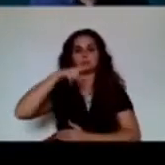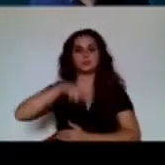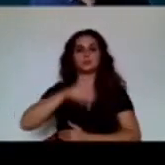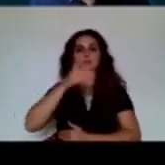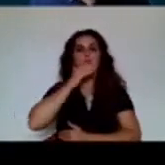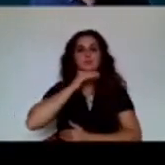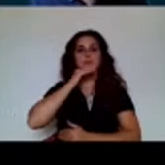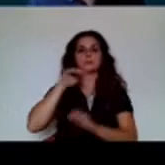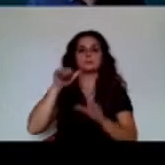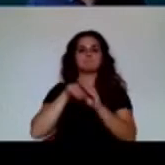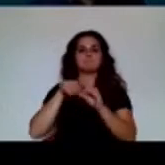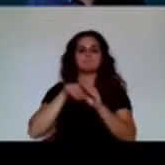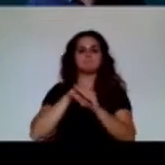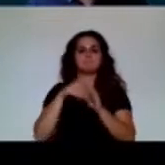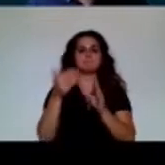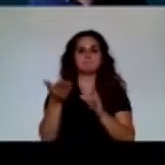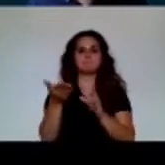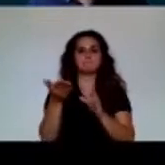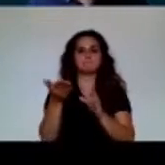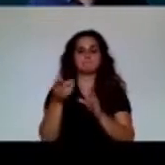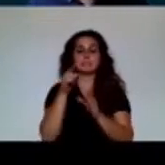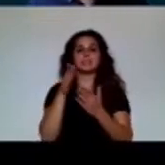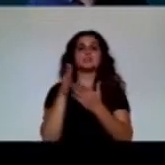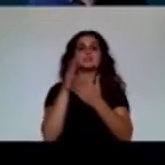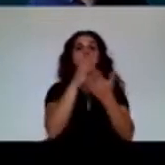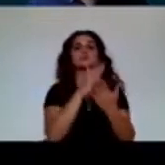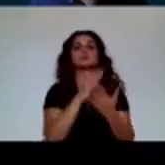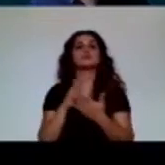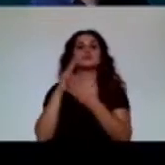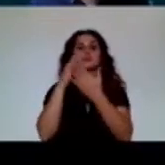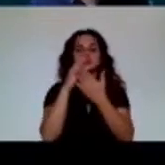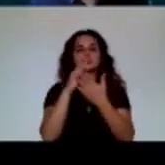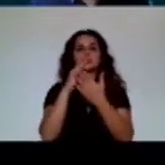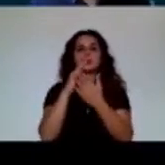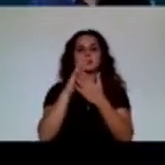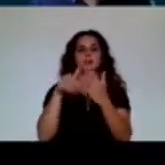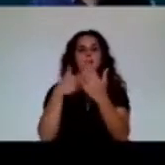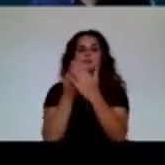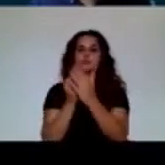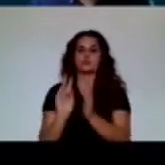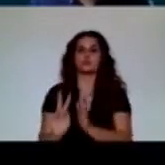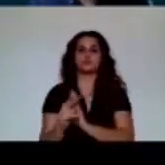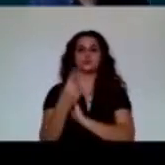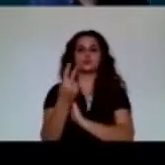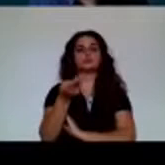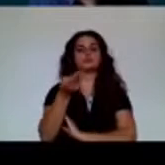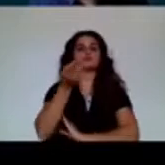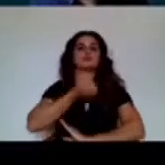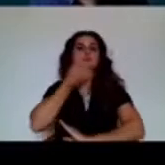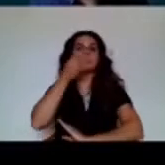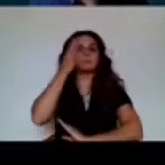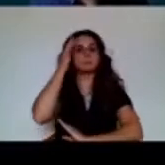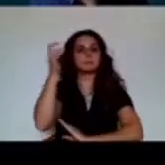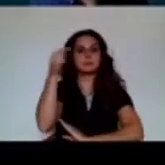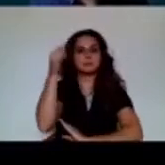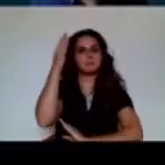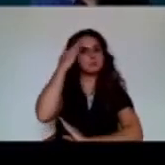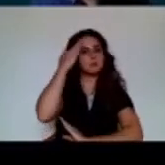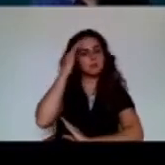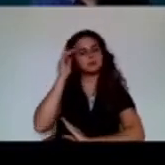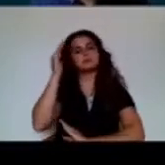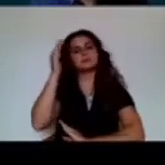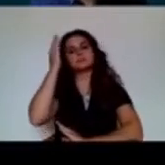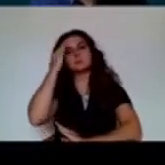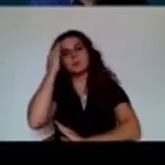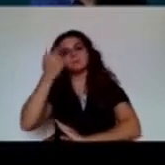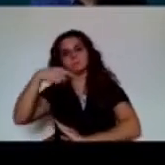children. And in this study, we assessed both their explicit racial bias, but also their implicit